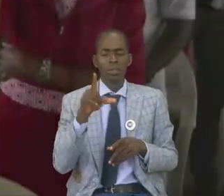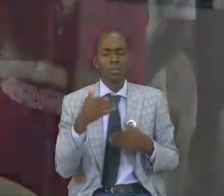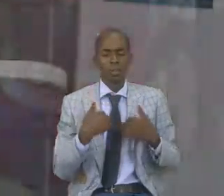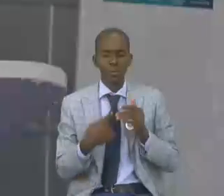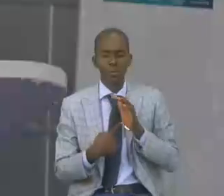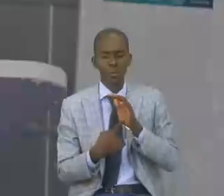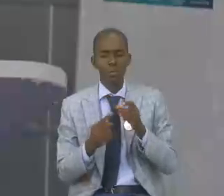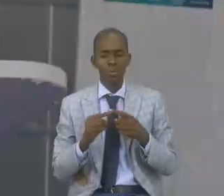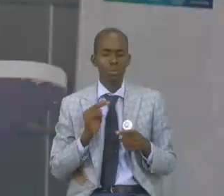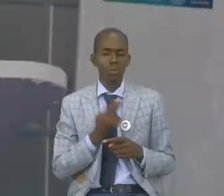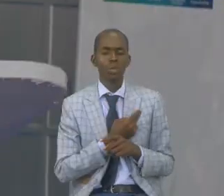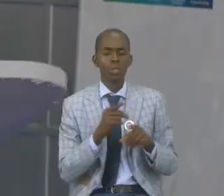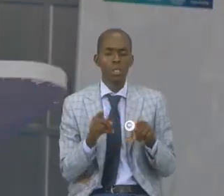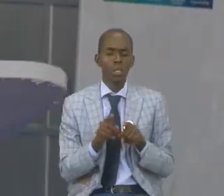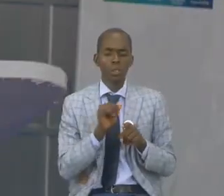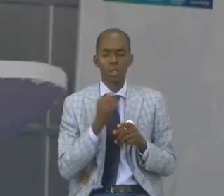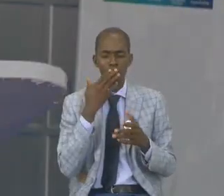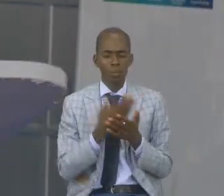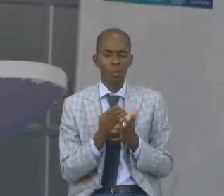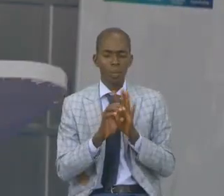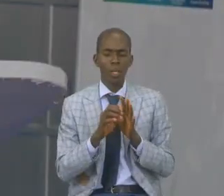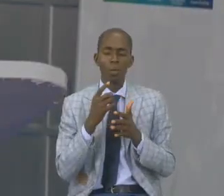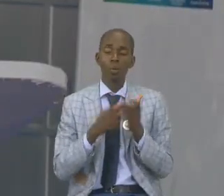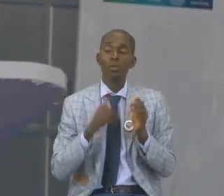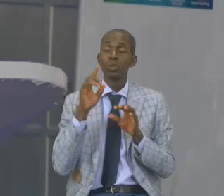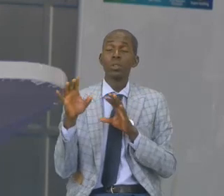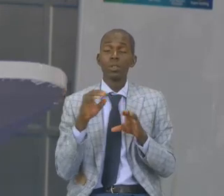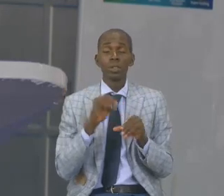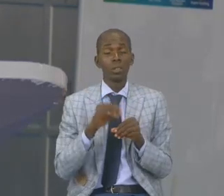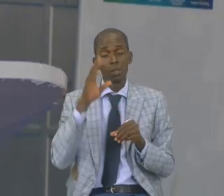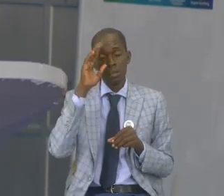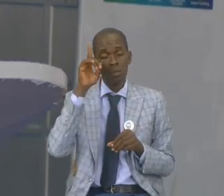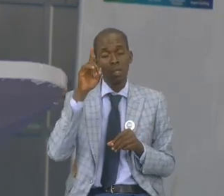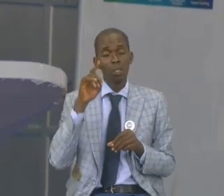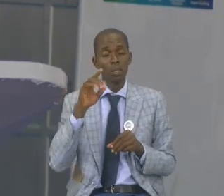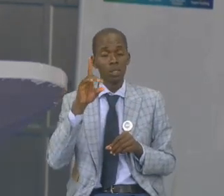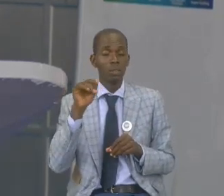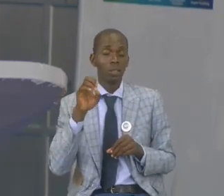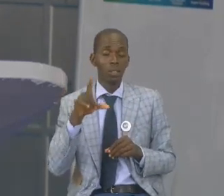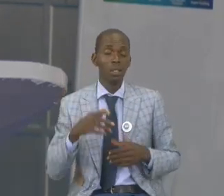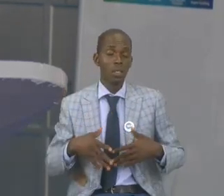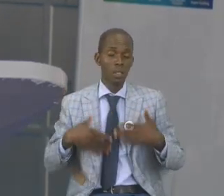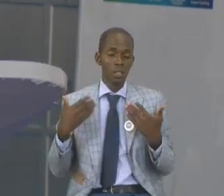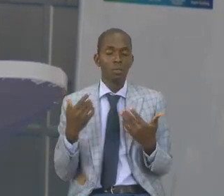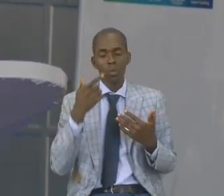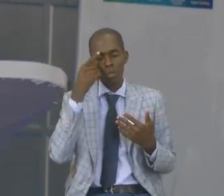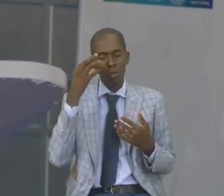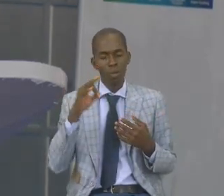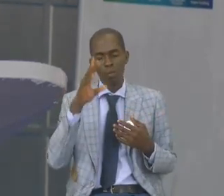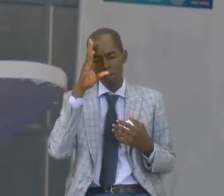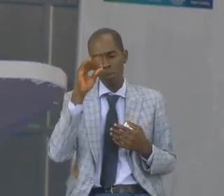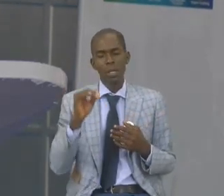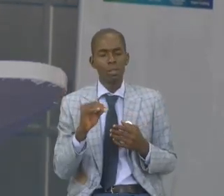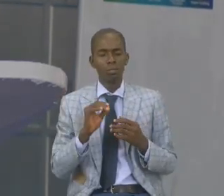today. And what you did in his life because of his determination and connection with you. Lord, I commit these